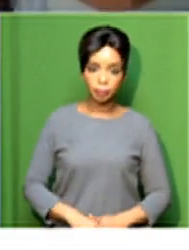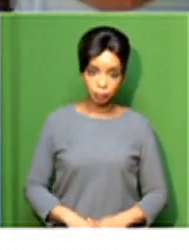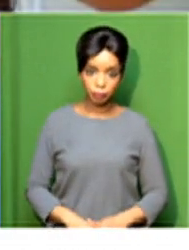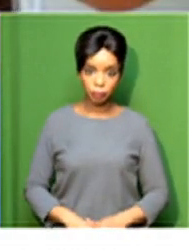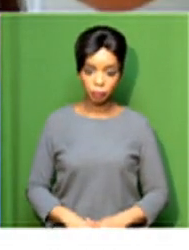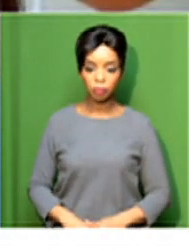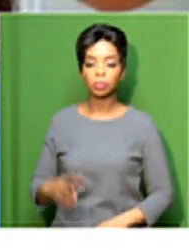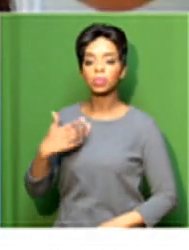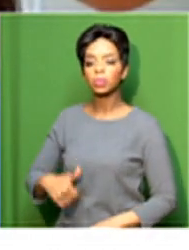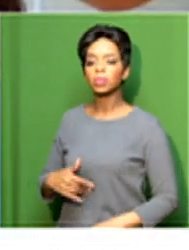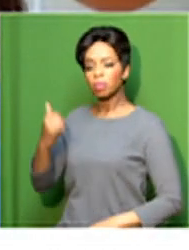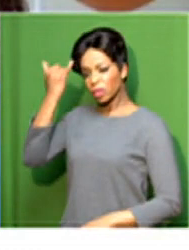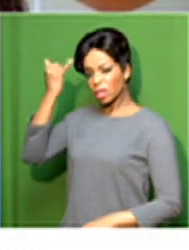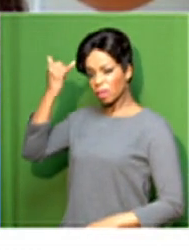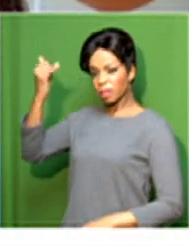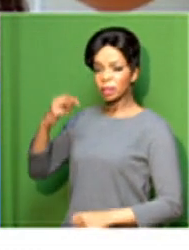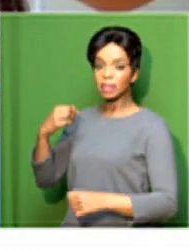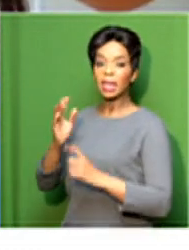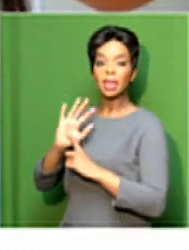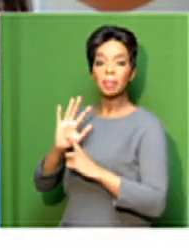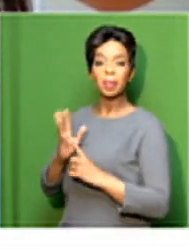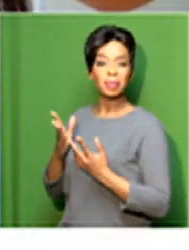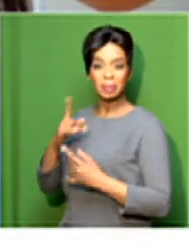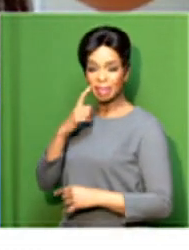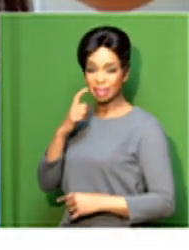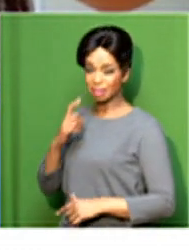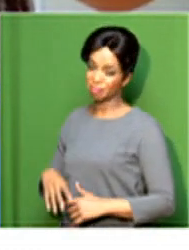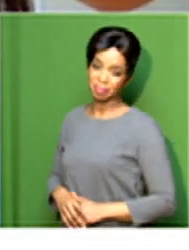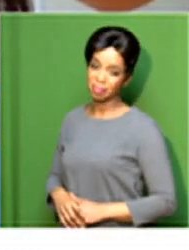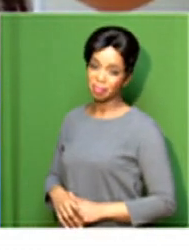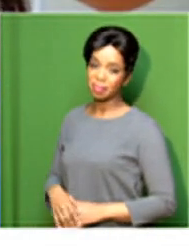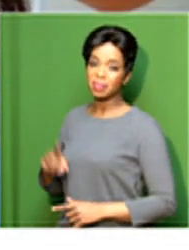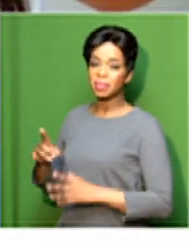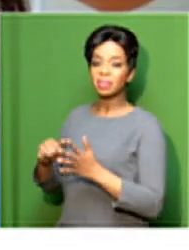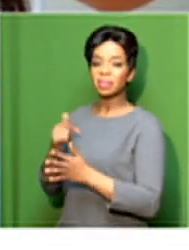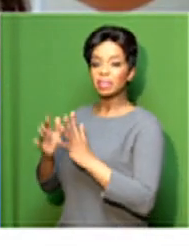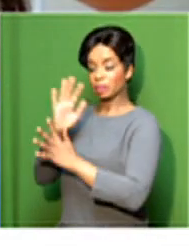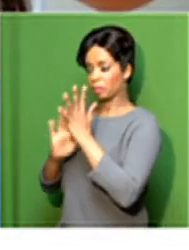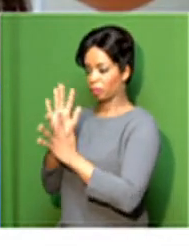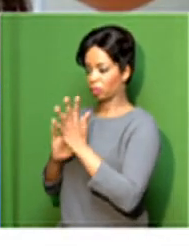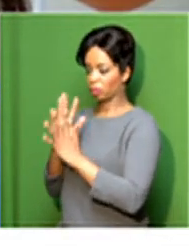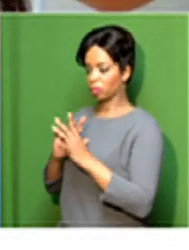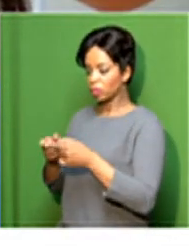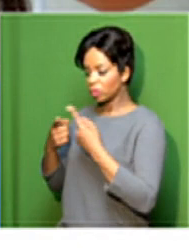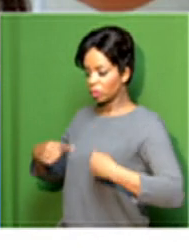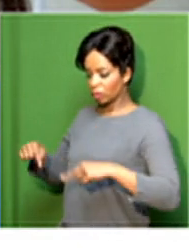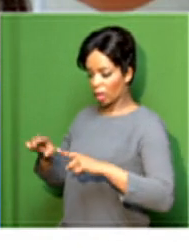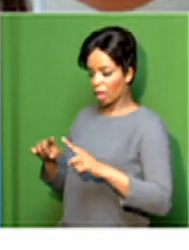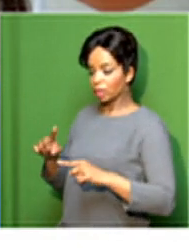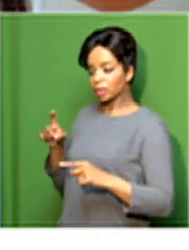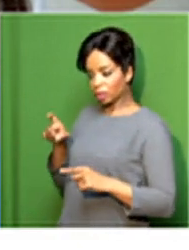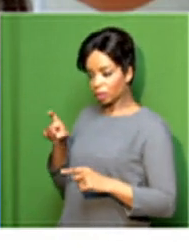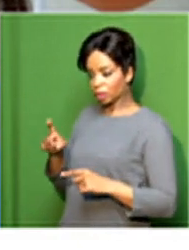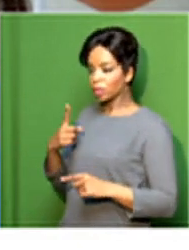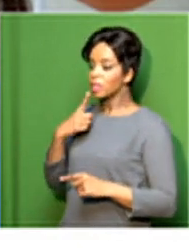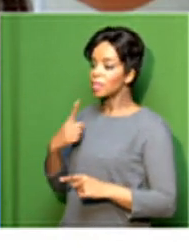a film is not an easy task. Just take us through the process it took to capture this and putting it together into the My Octopus